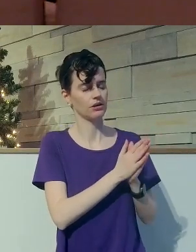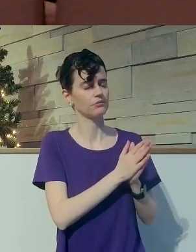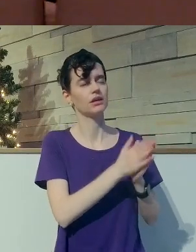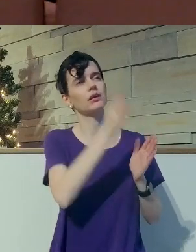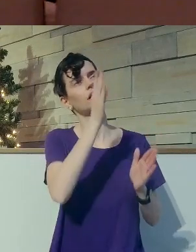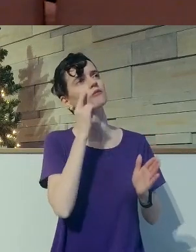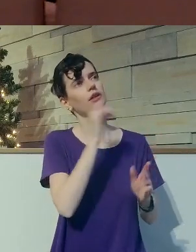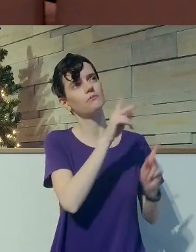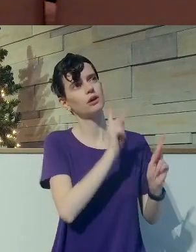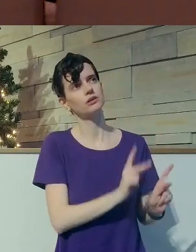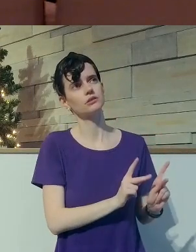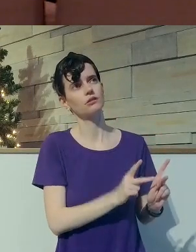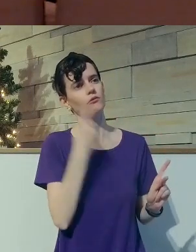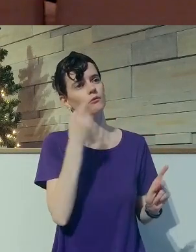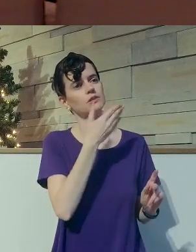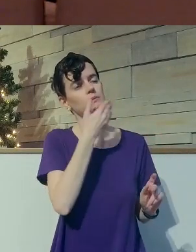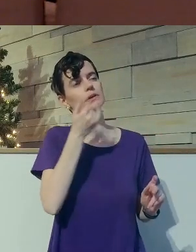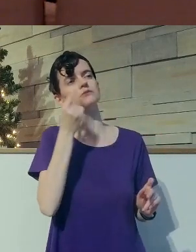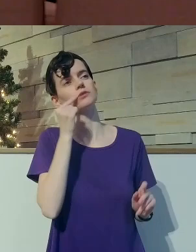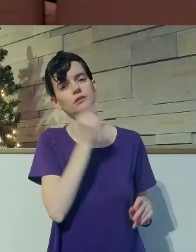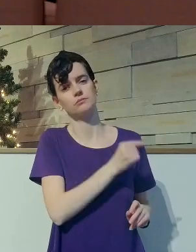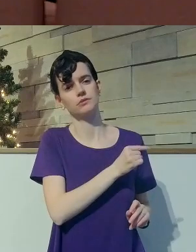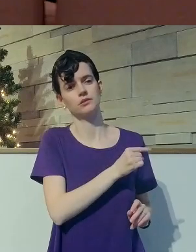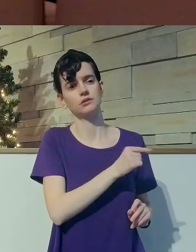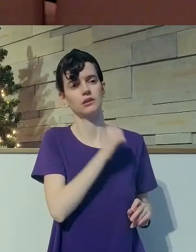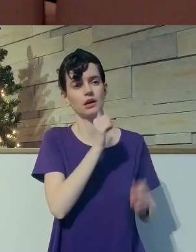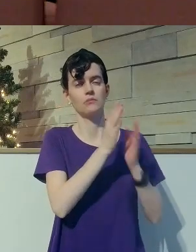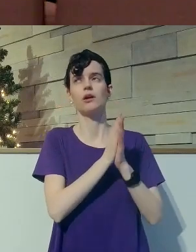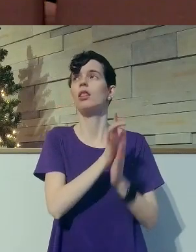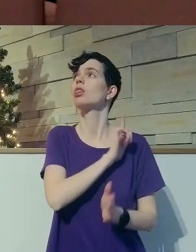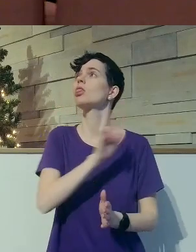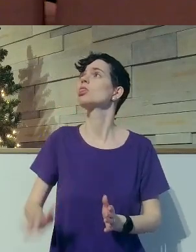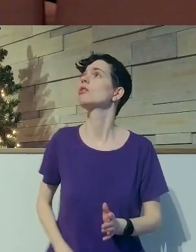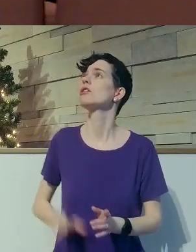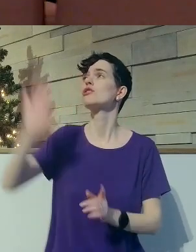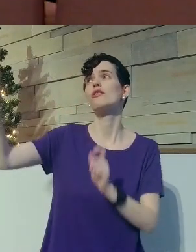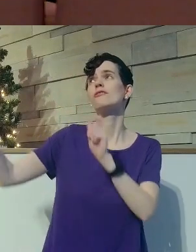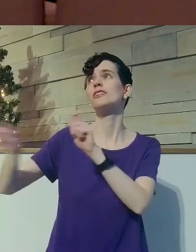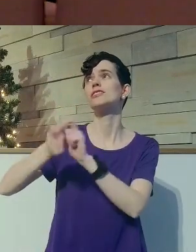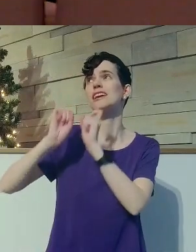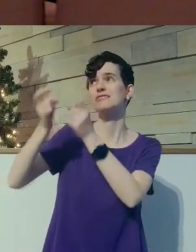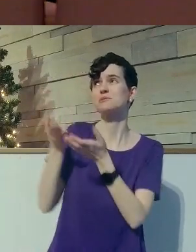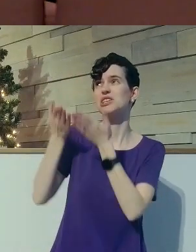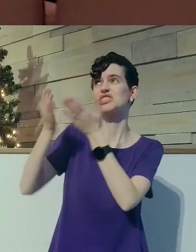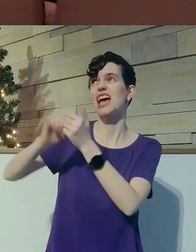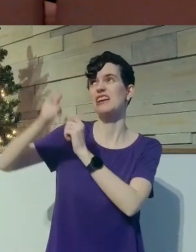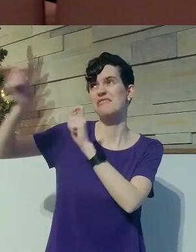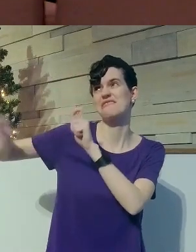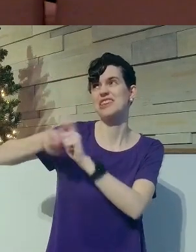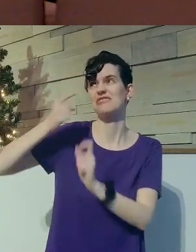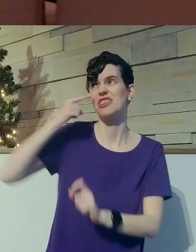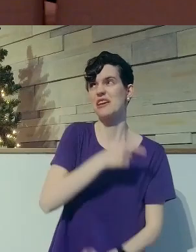I can pray to God for that person for what's best, all right? Not pray, Lord, vengeance is yours, and I'm going to give you some suggestions on what real